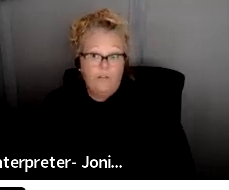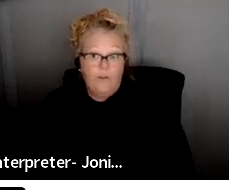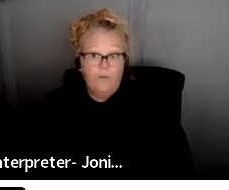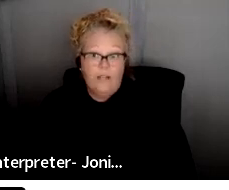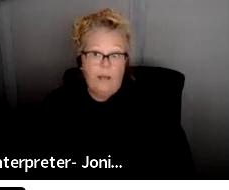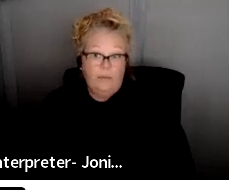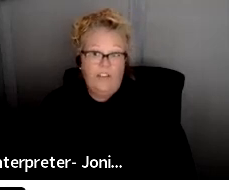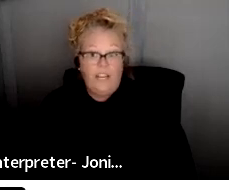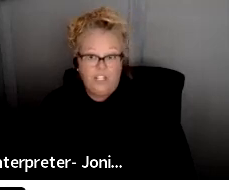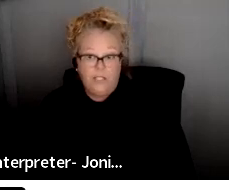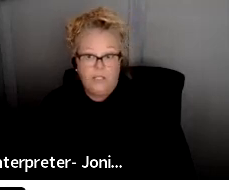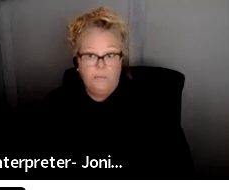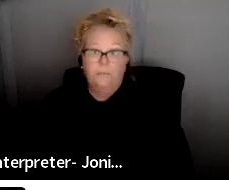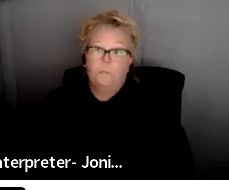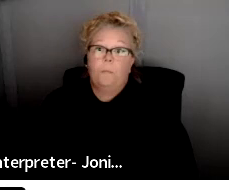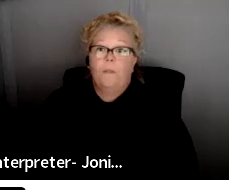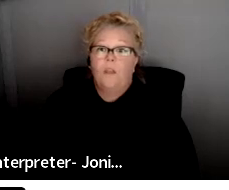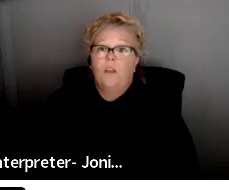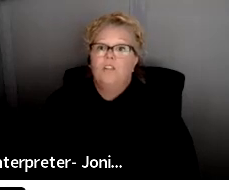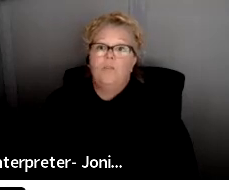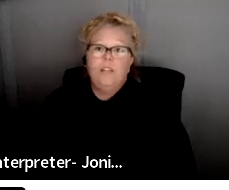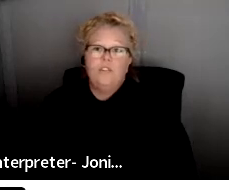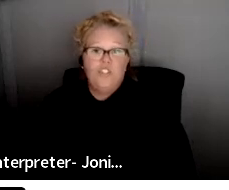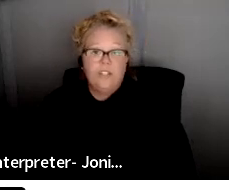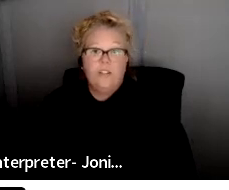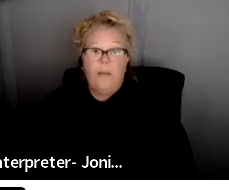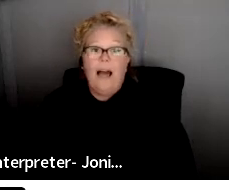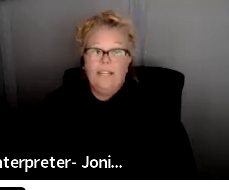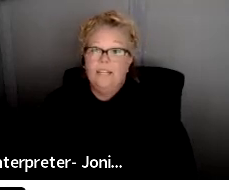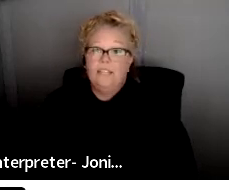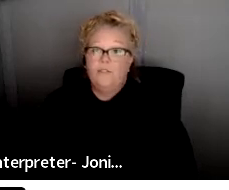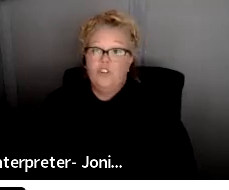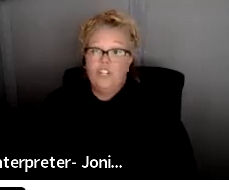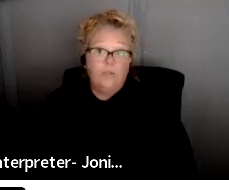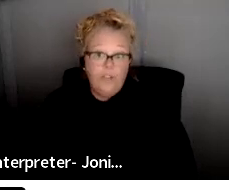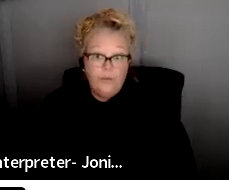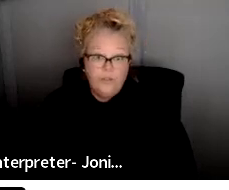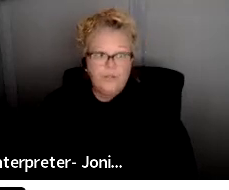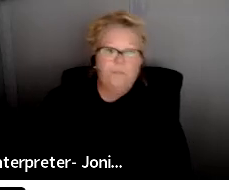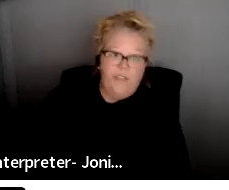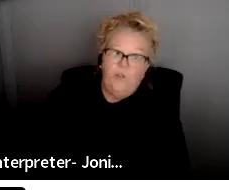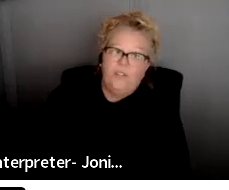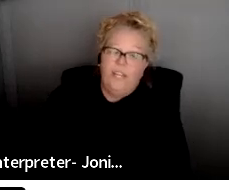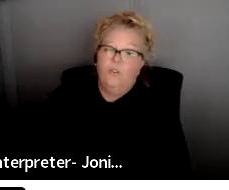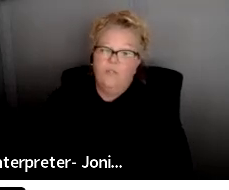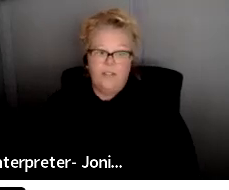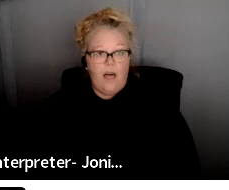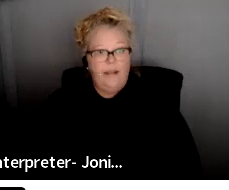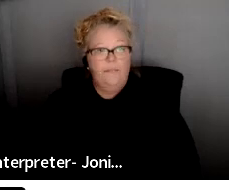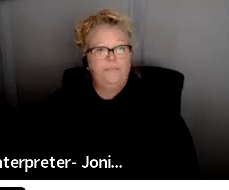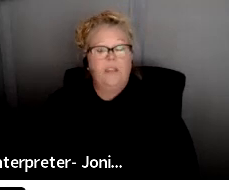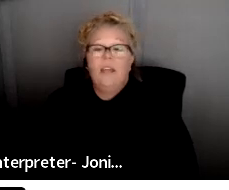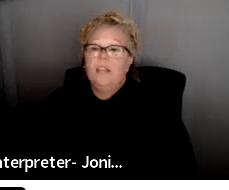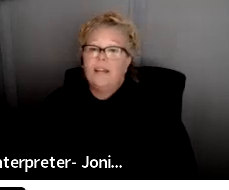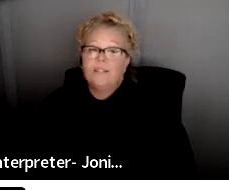as microphones and amplifications. So these are just some ideas for general use that you see here on the